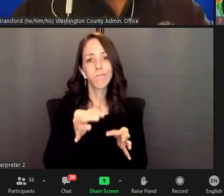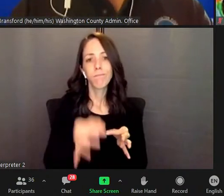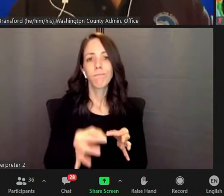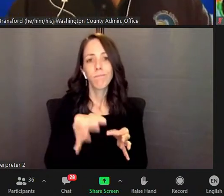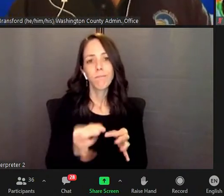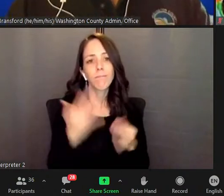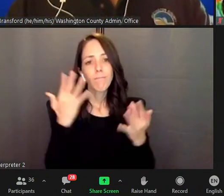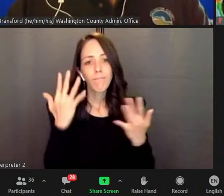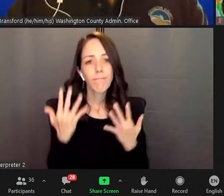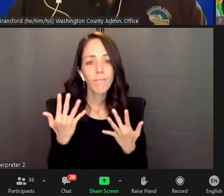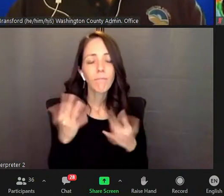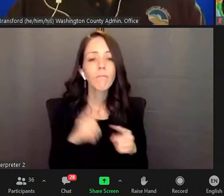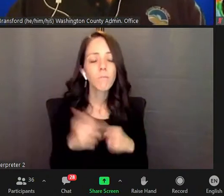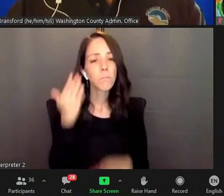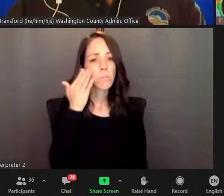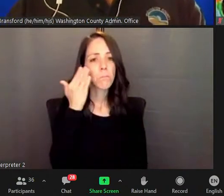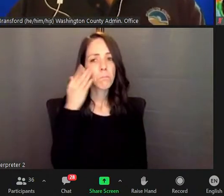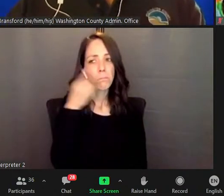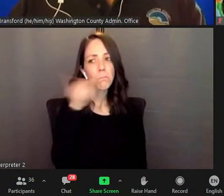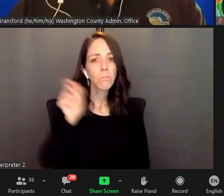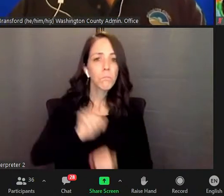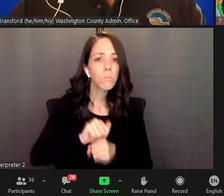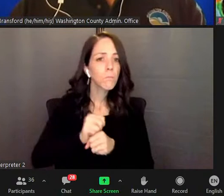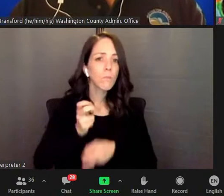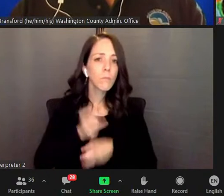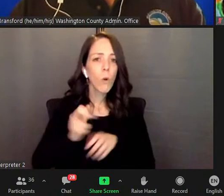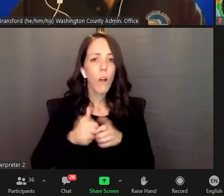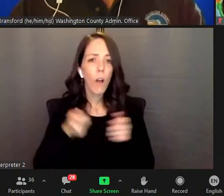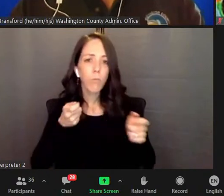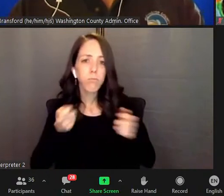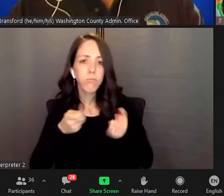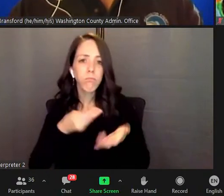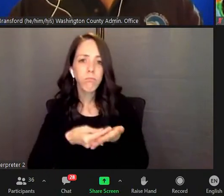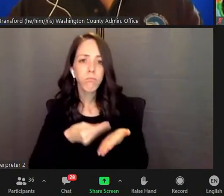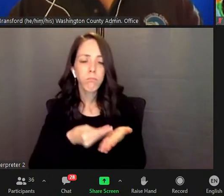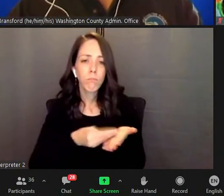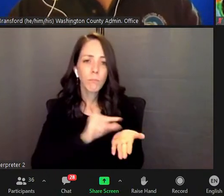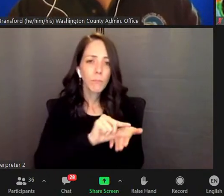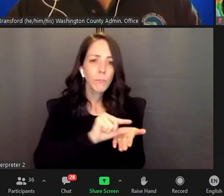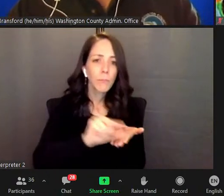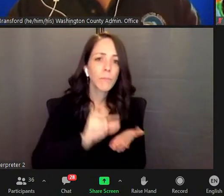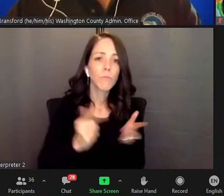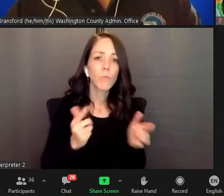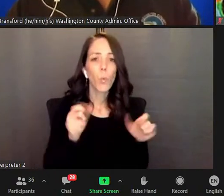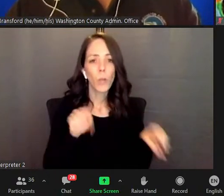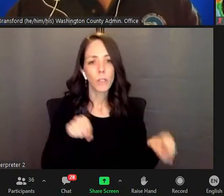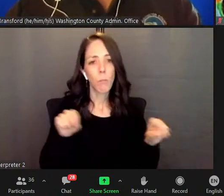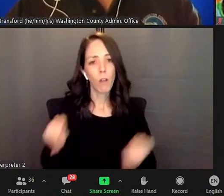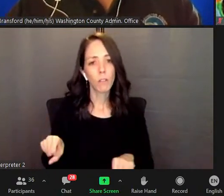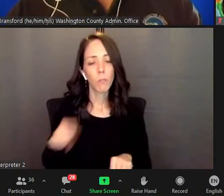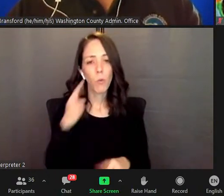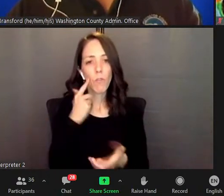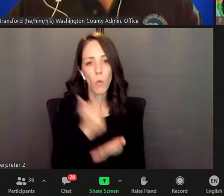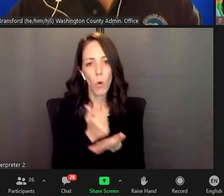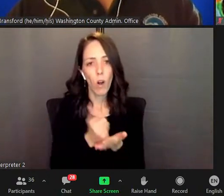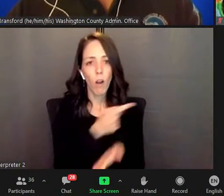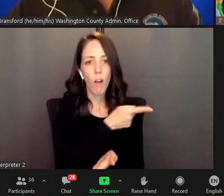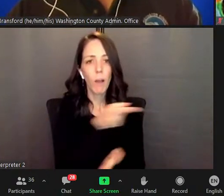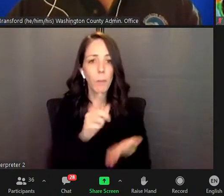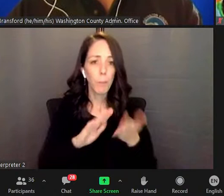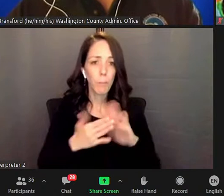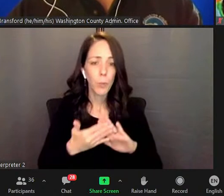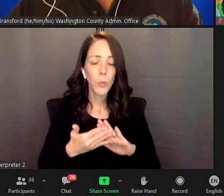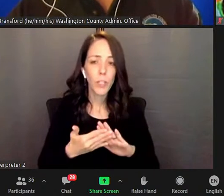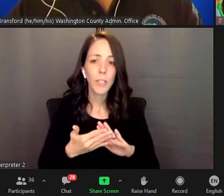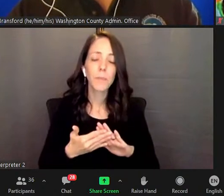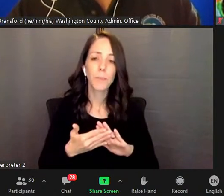I know that they're working hard to manage that money and to get it out the door as quickly as possible. With that, I know that